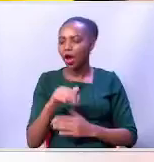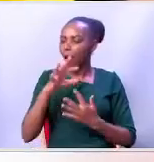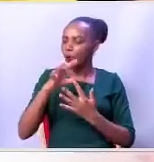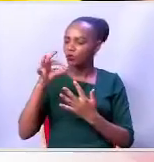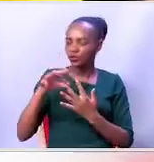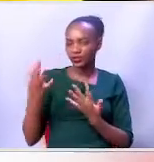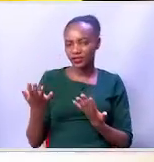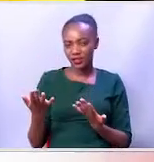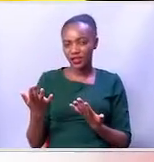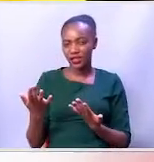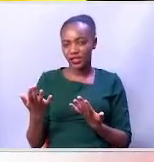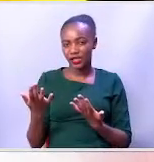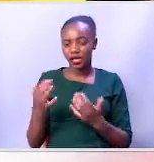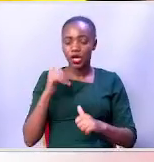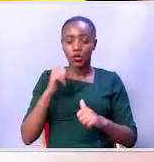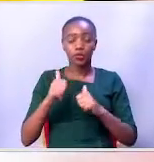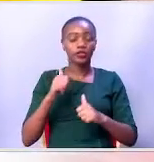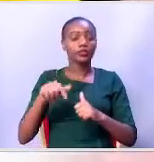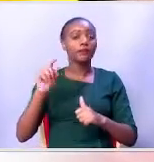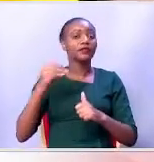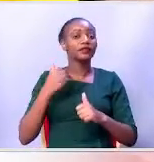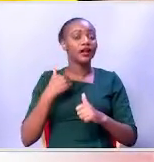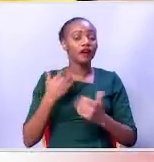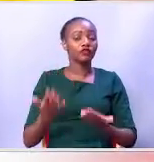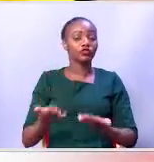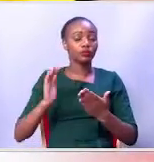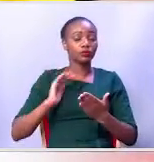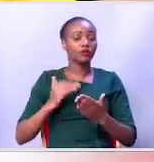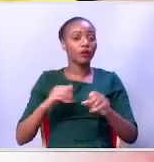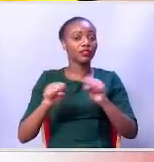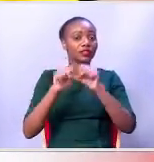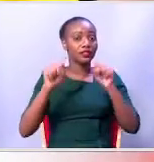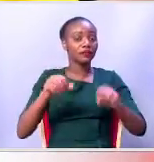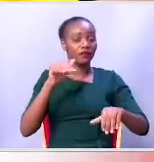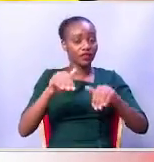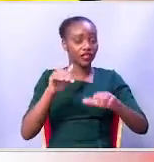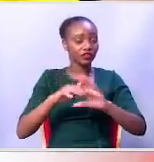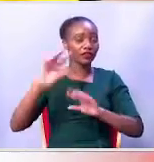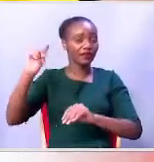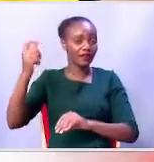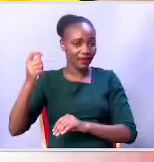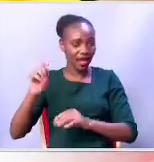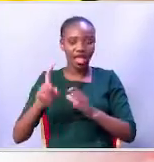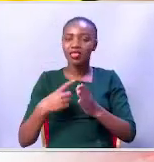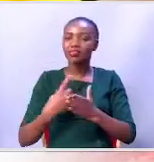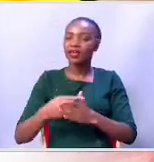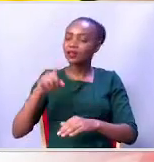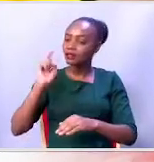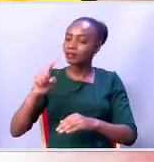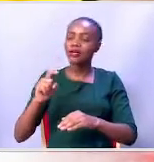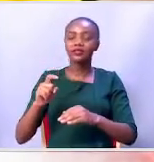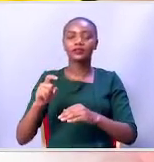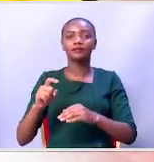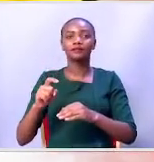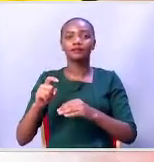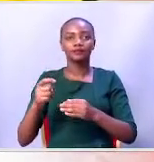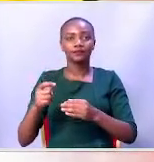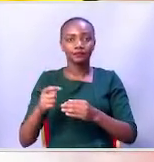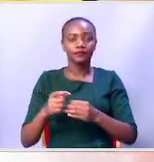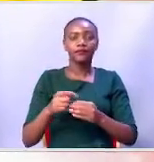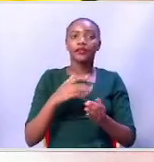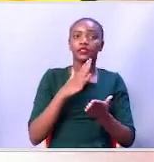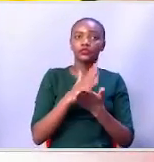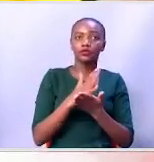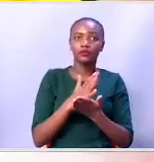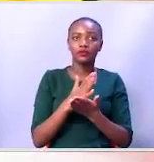options that are required to better the system of elections in Kenya, then they must be brought within the